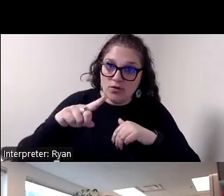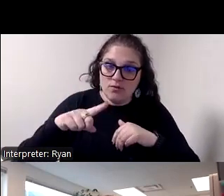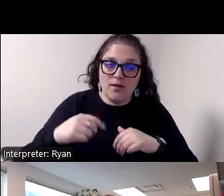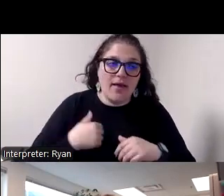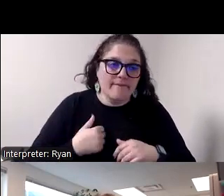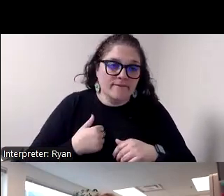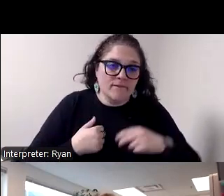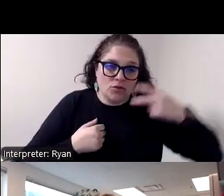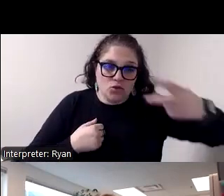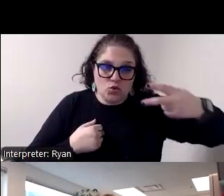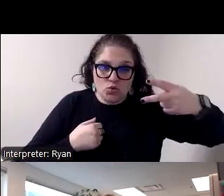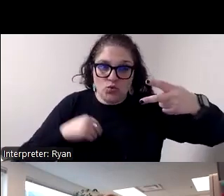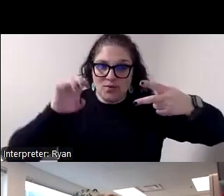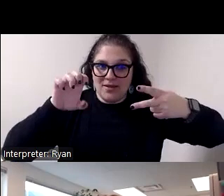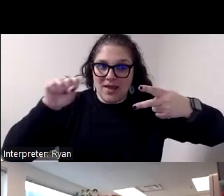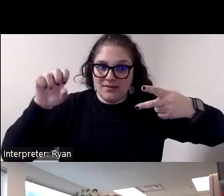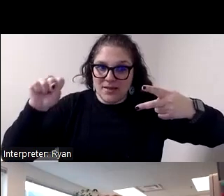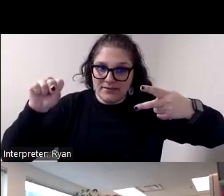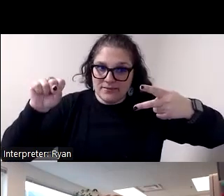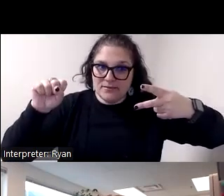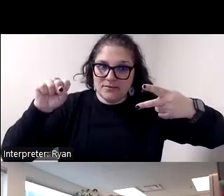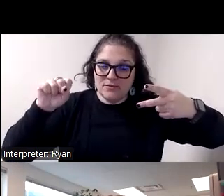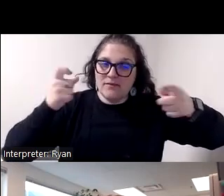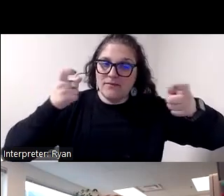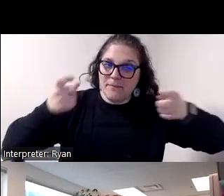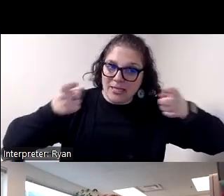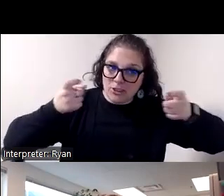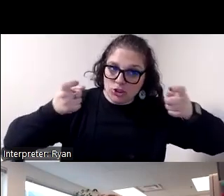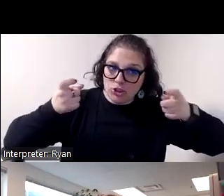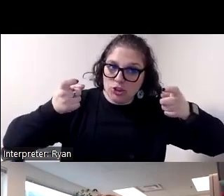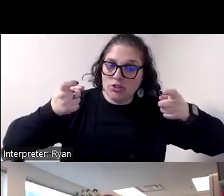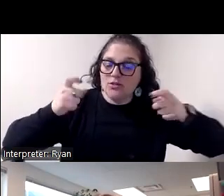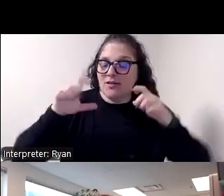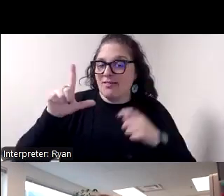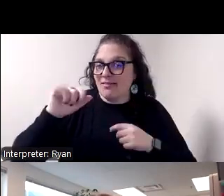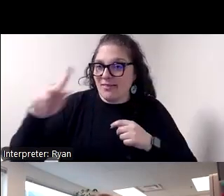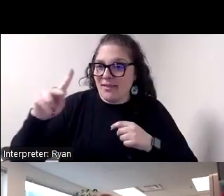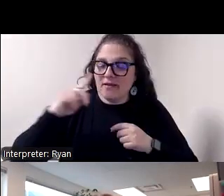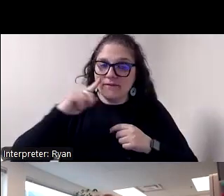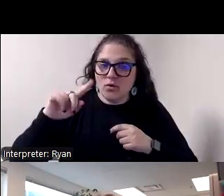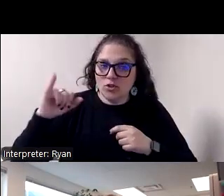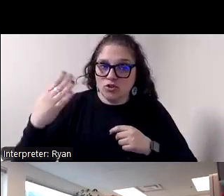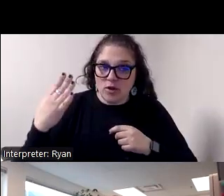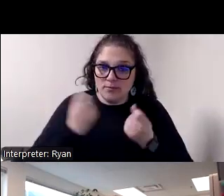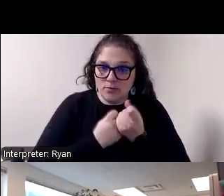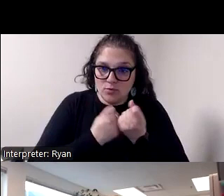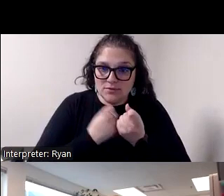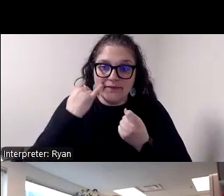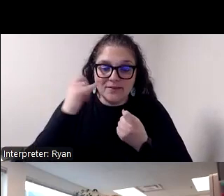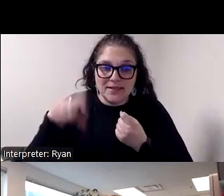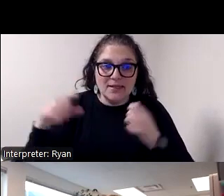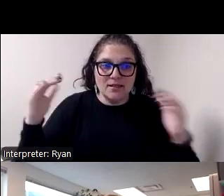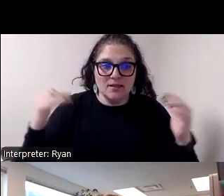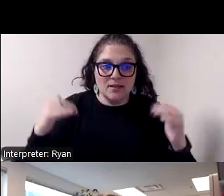two ESS and manager links for the job aids if you need them.